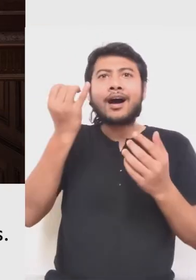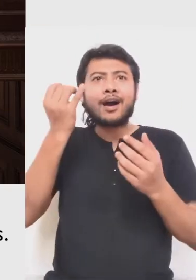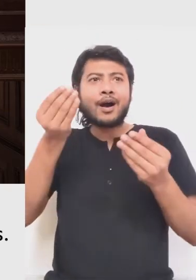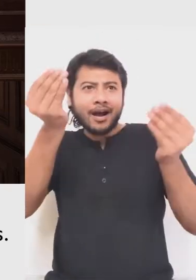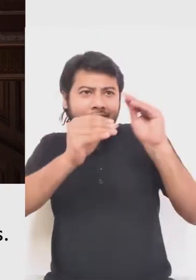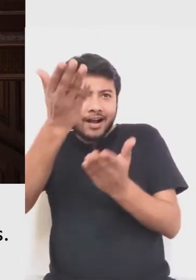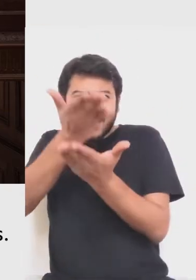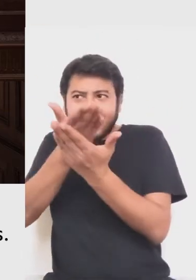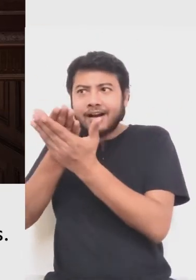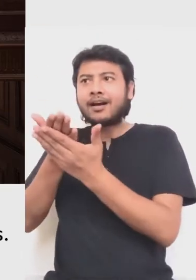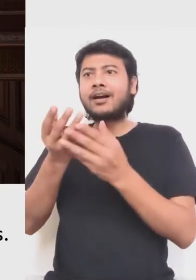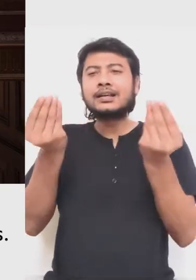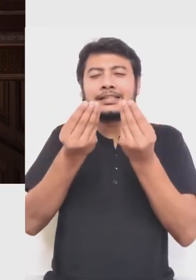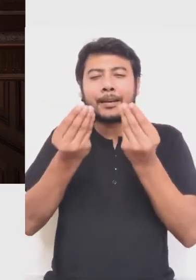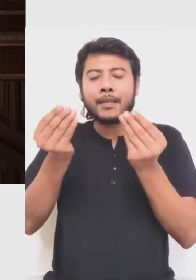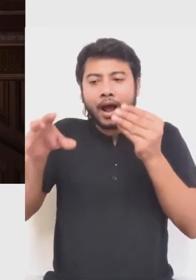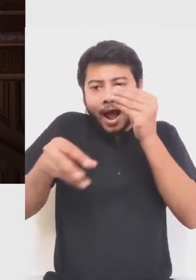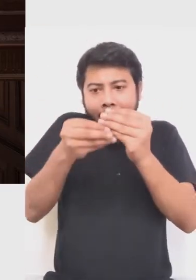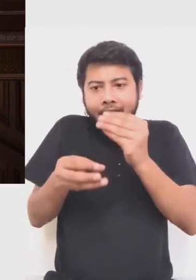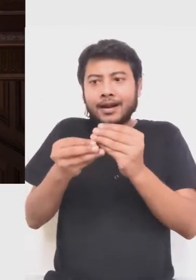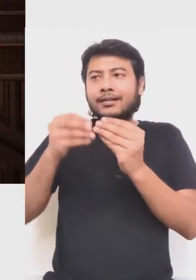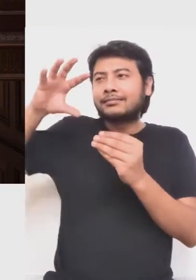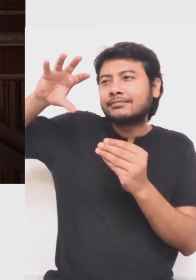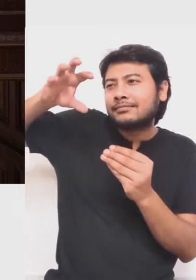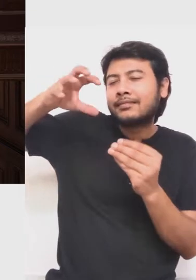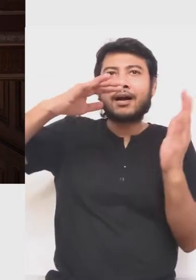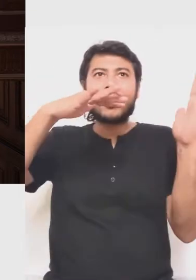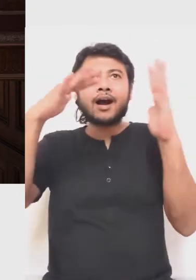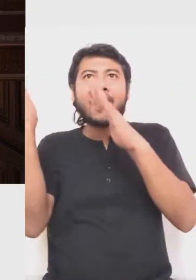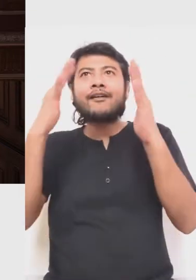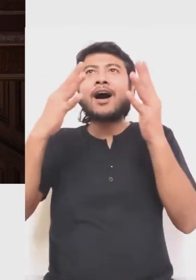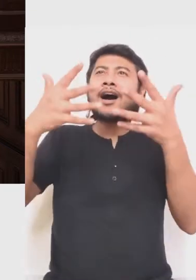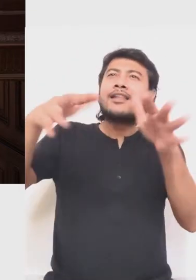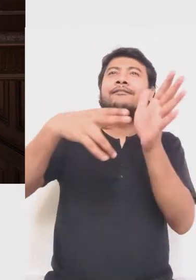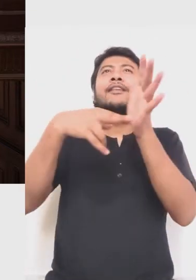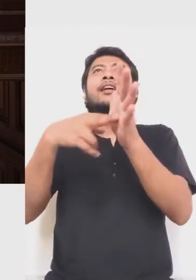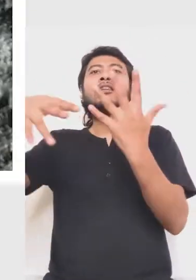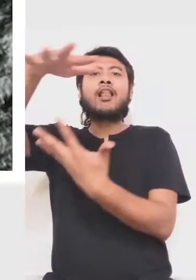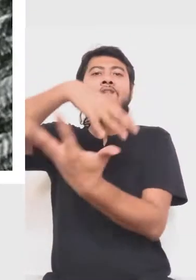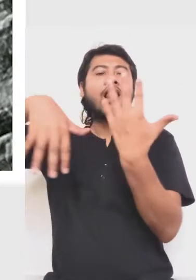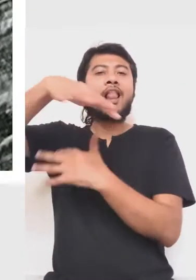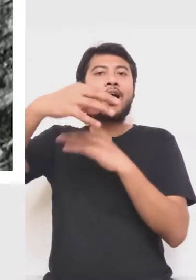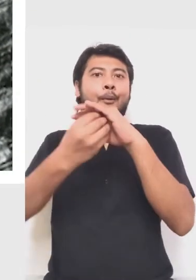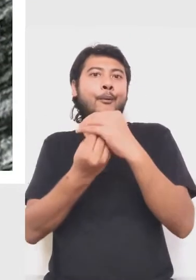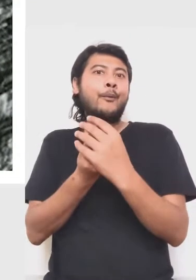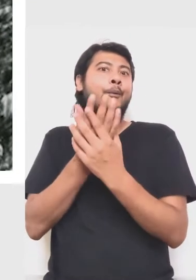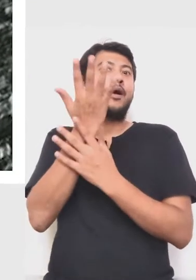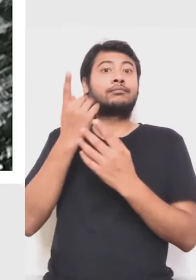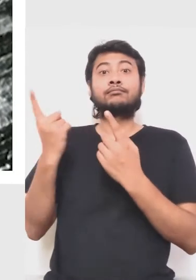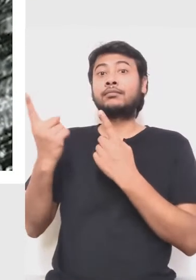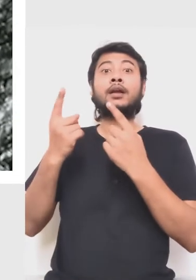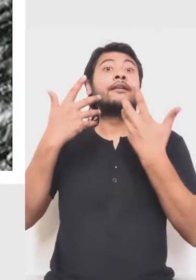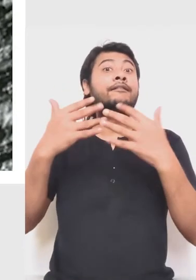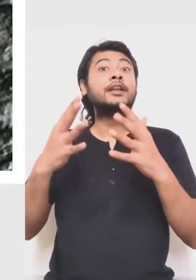the art-making process. In his performances, which are the most well-known aspect of his practice, this emerges from